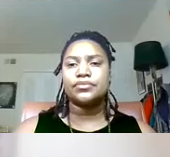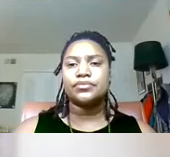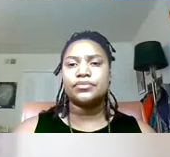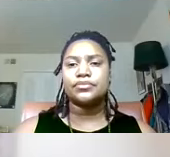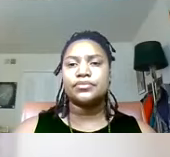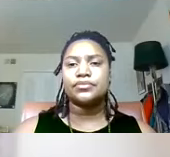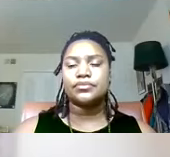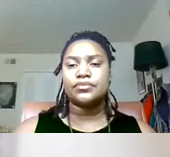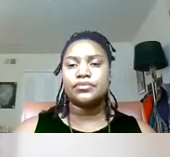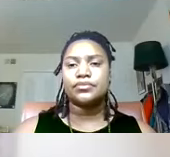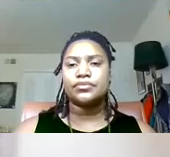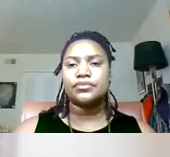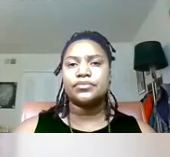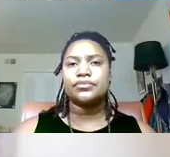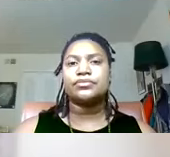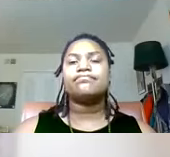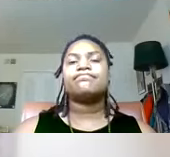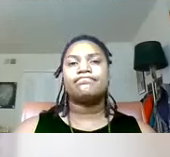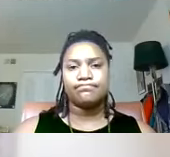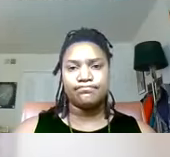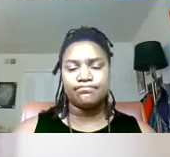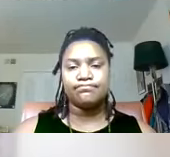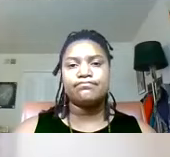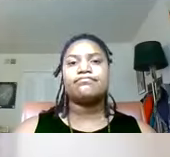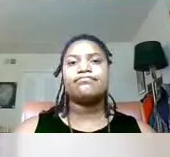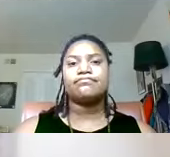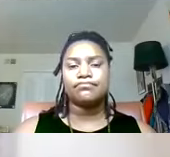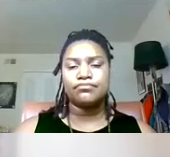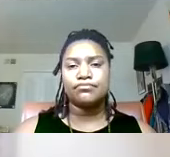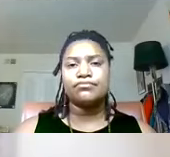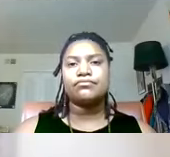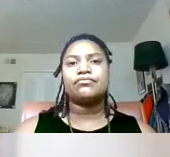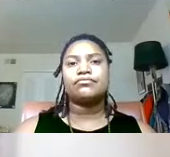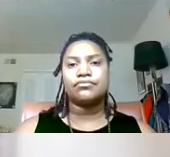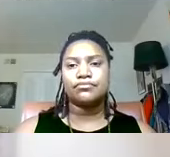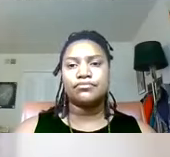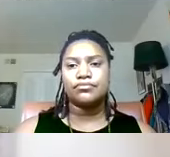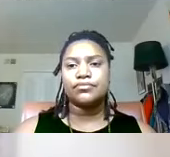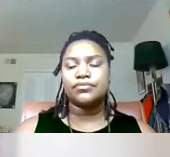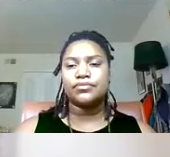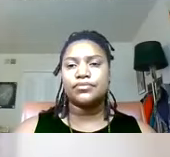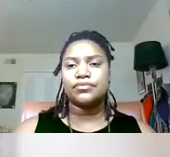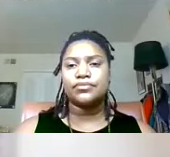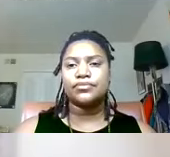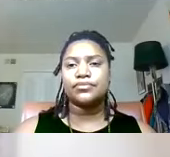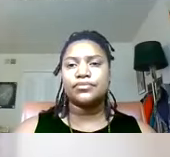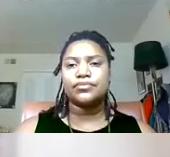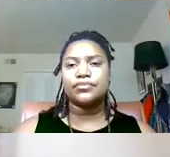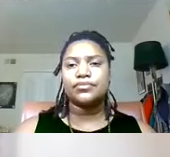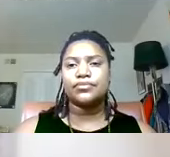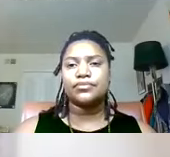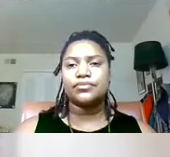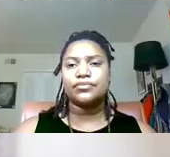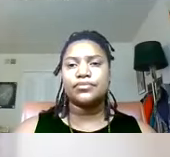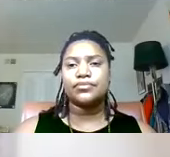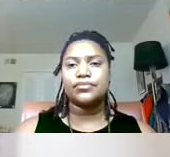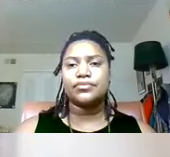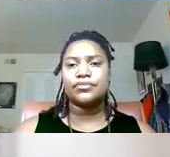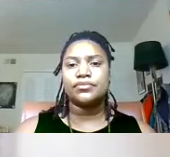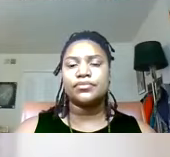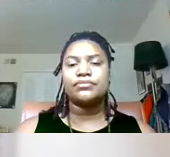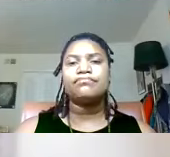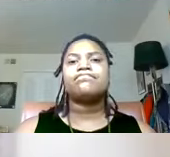you're irreplaceable and know how valuable you are to these efforts, and that your conversations literally have the power to change lives. And